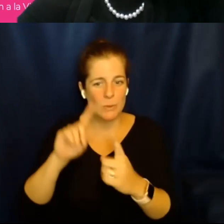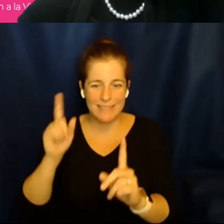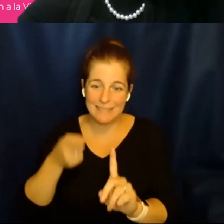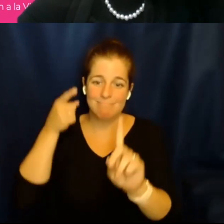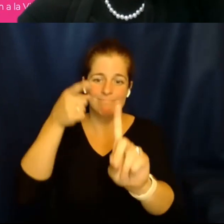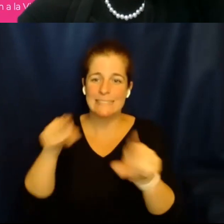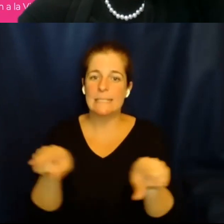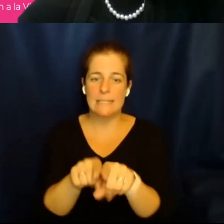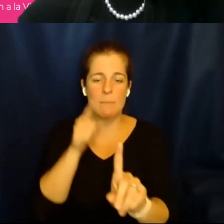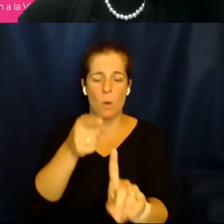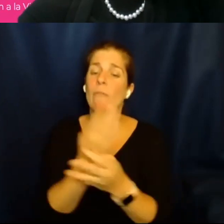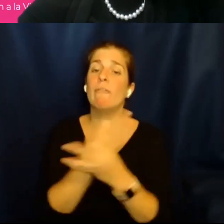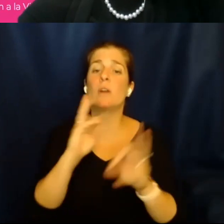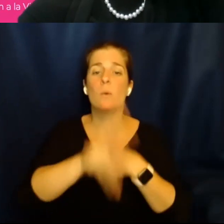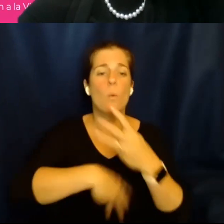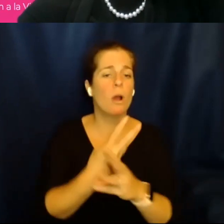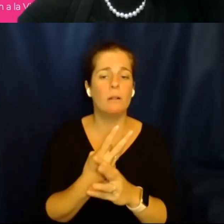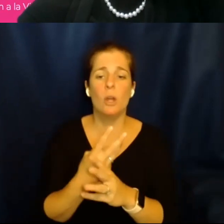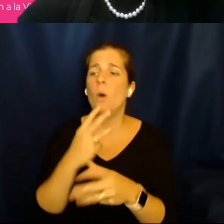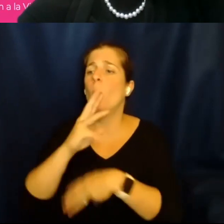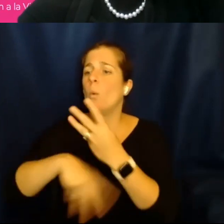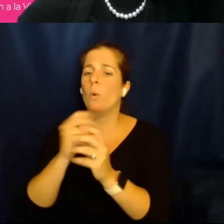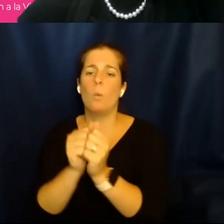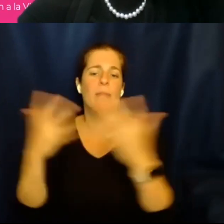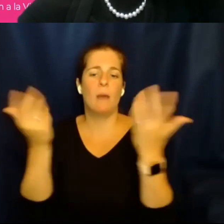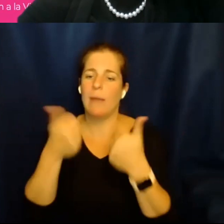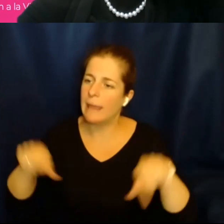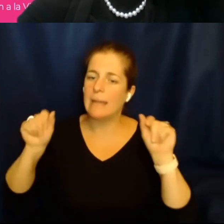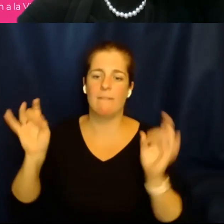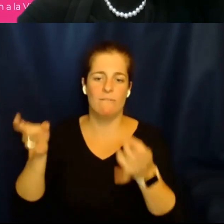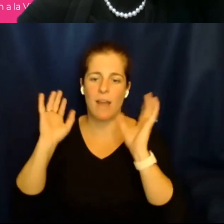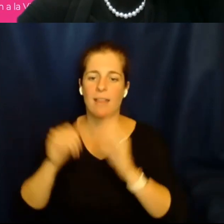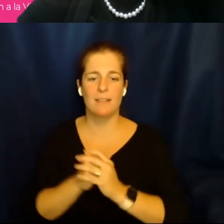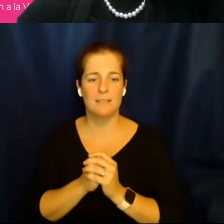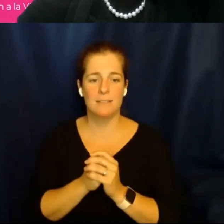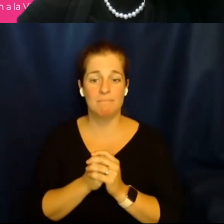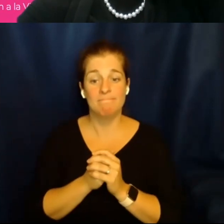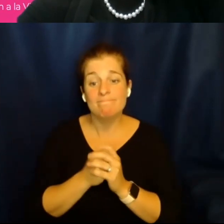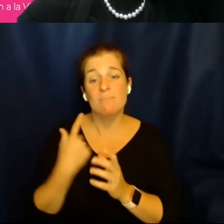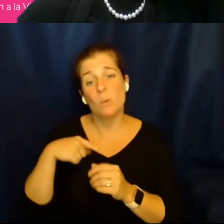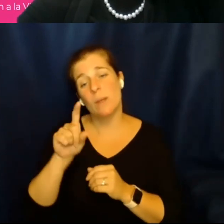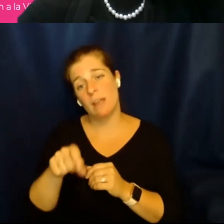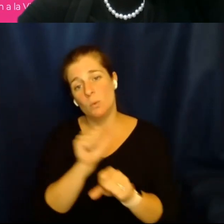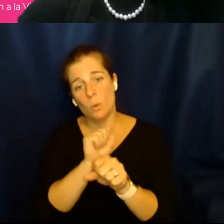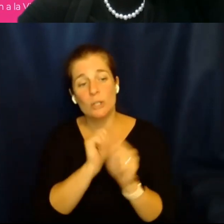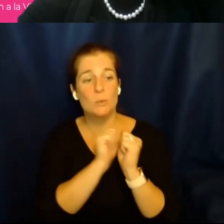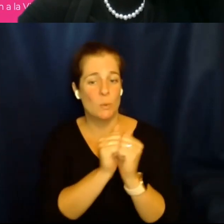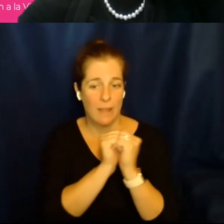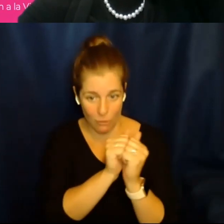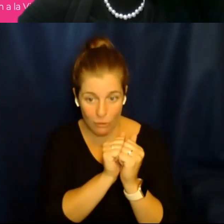a world that is free of any violence. And we need to work together in different teams, in different